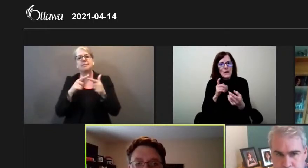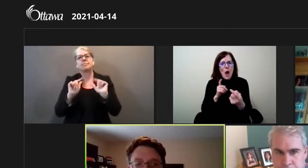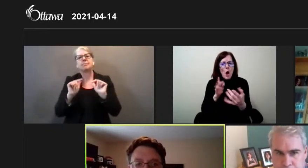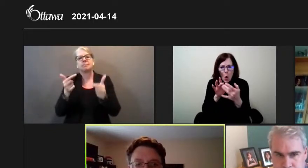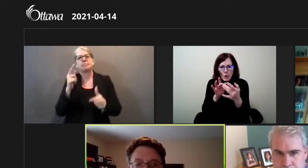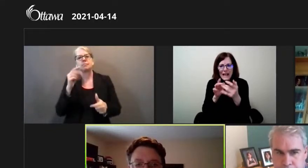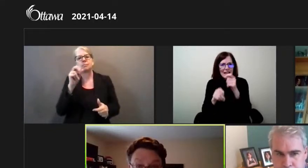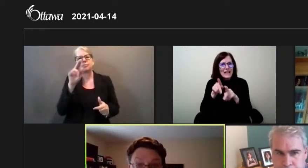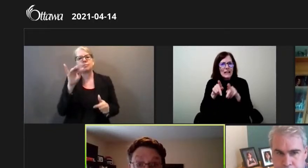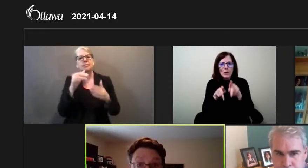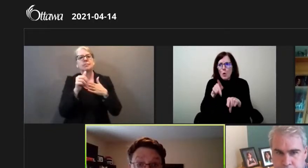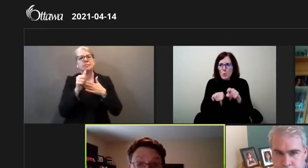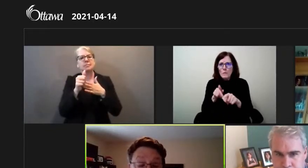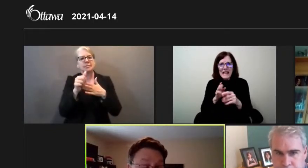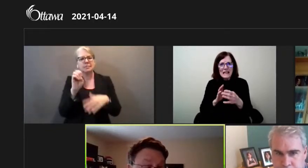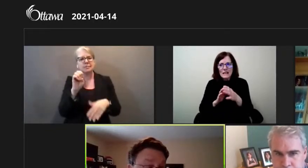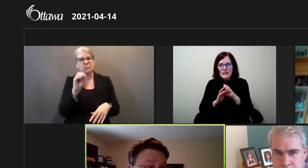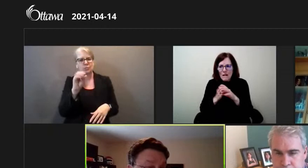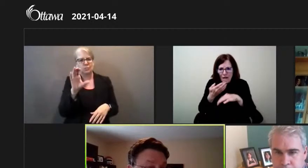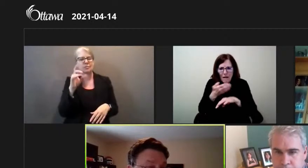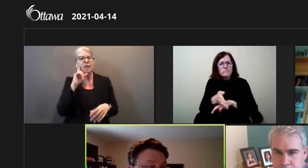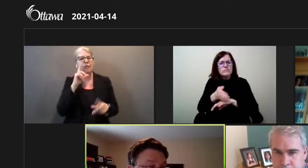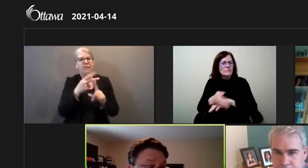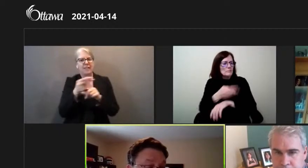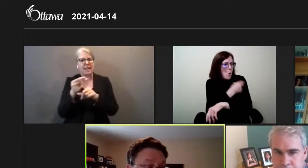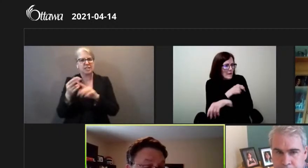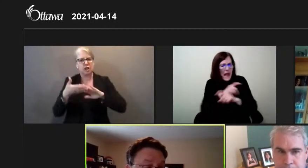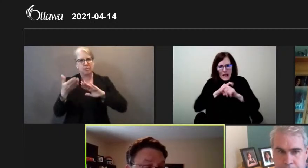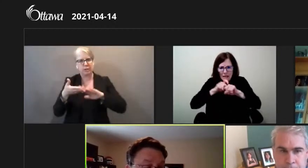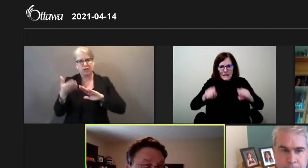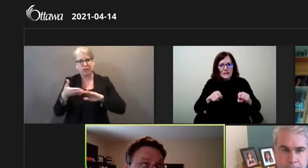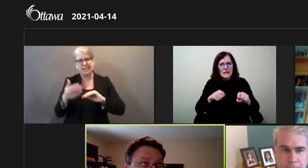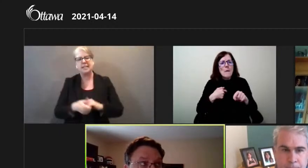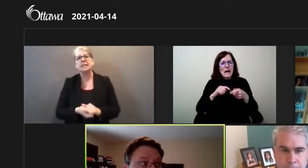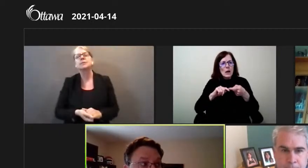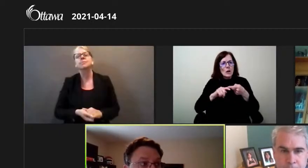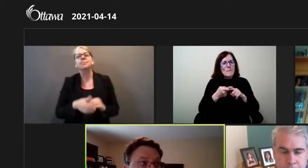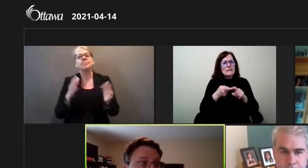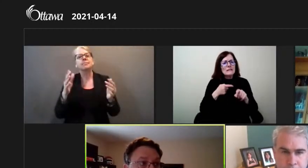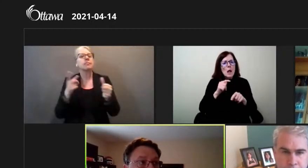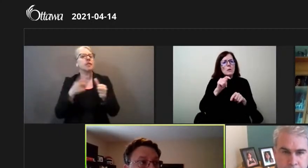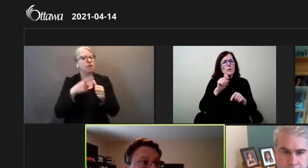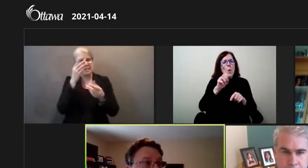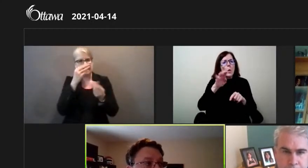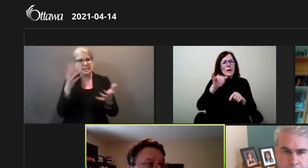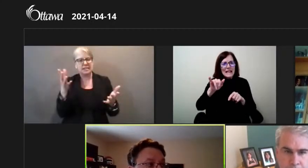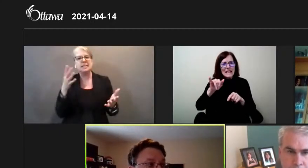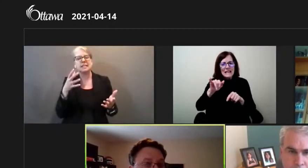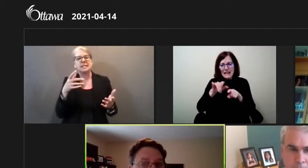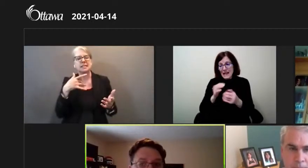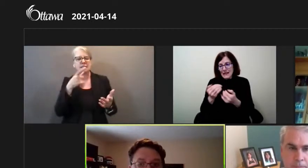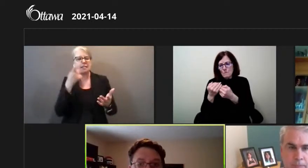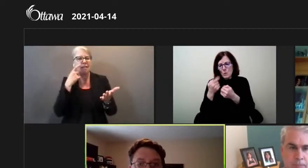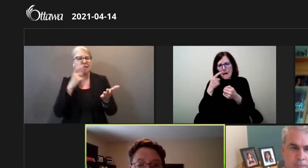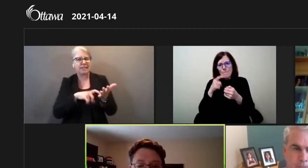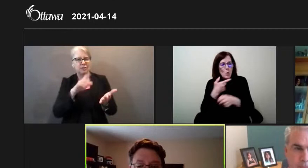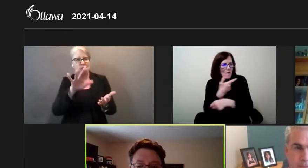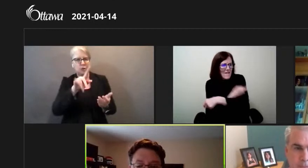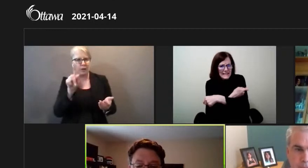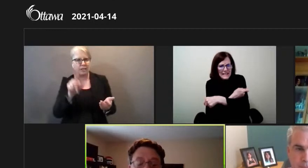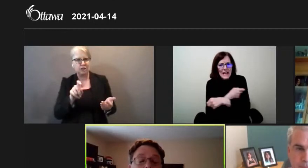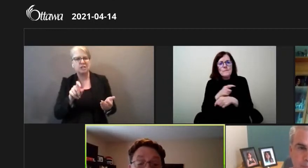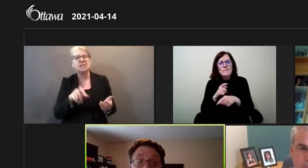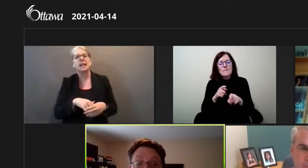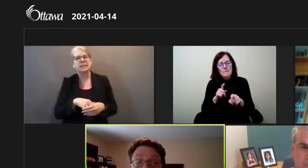who leads the EOC for vaccine ops. The first thing I would say, and I think you acknowledged it in your question,